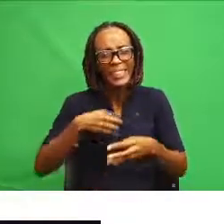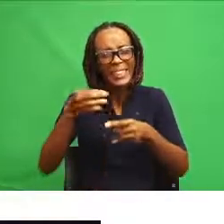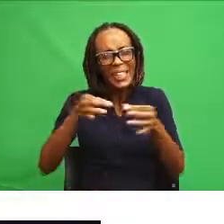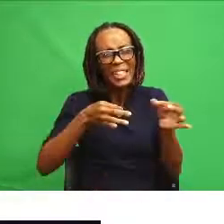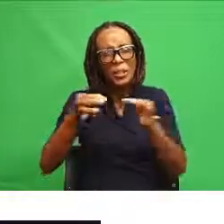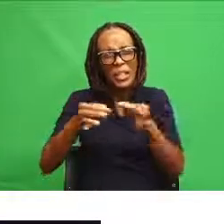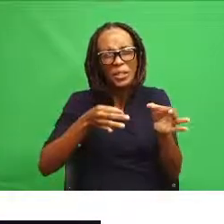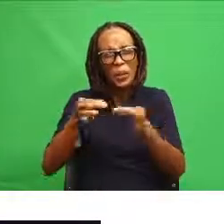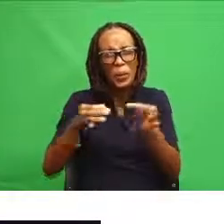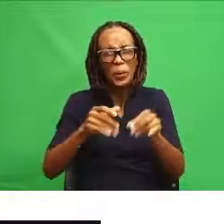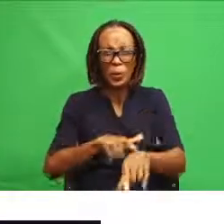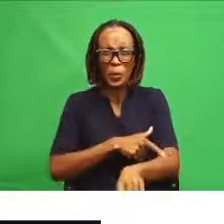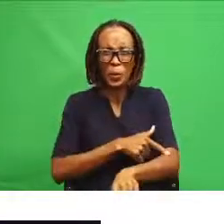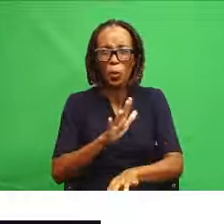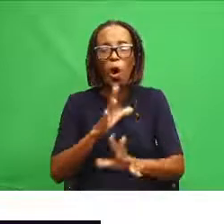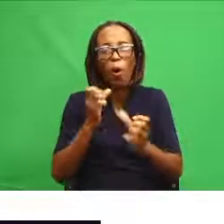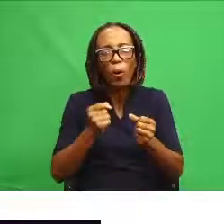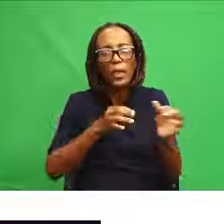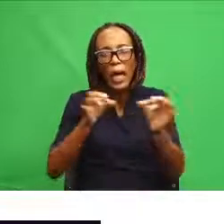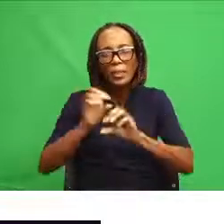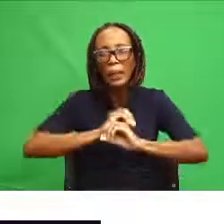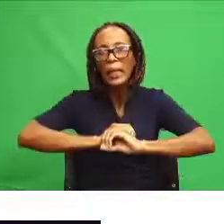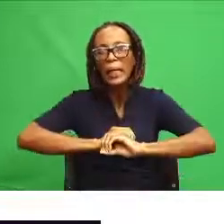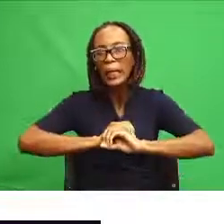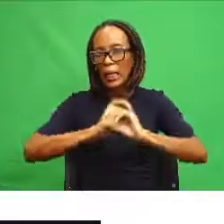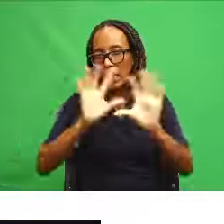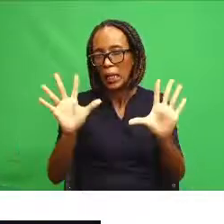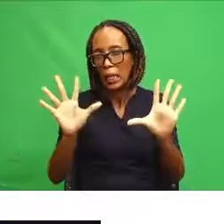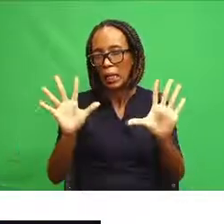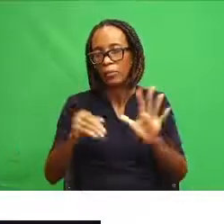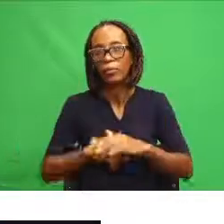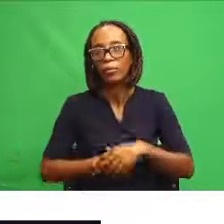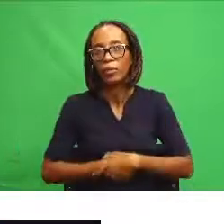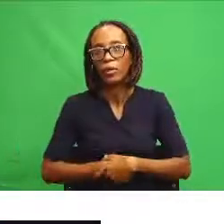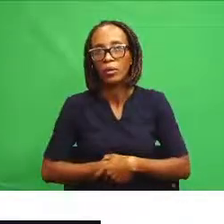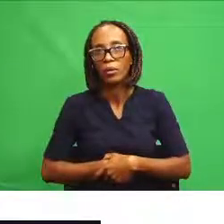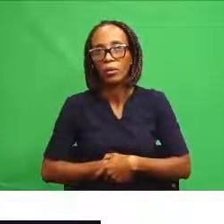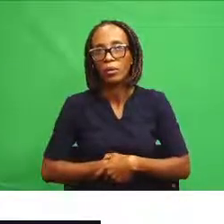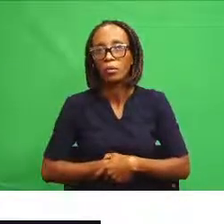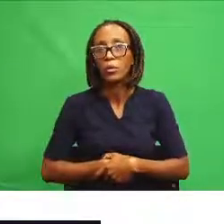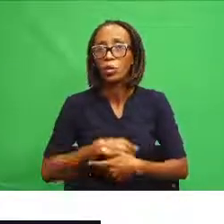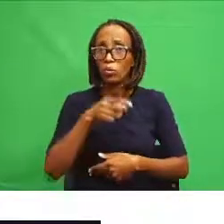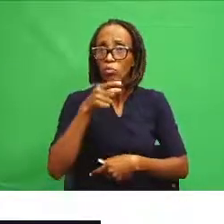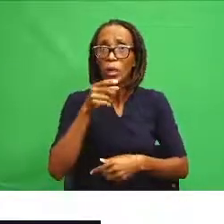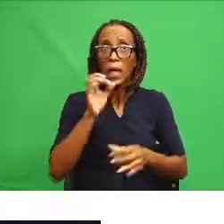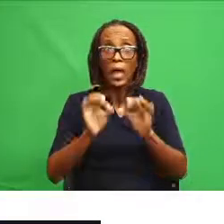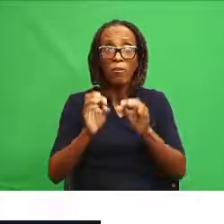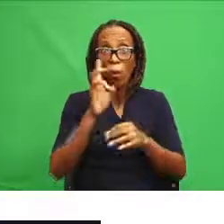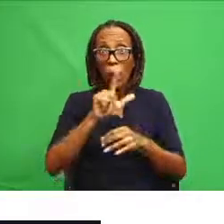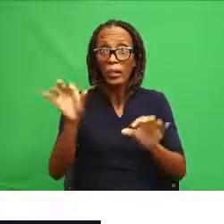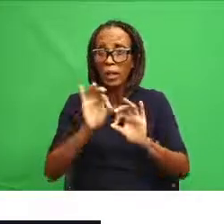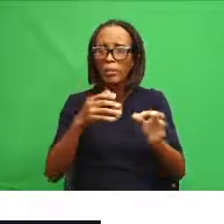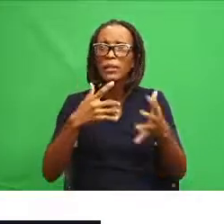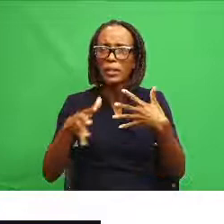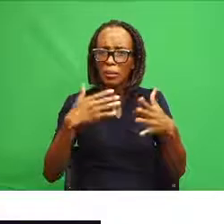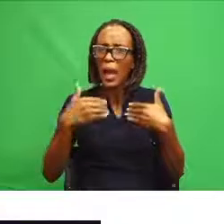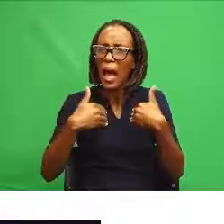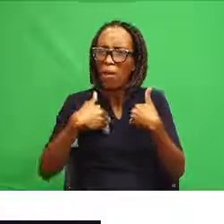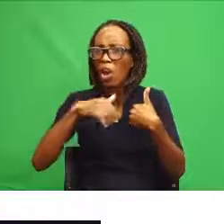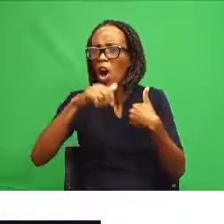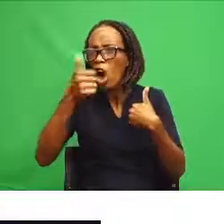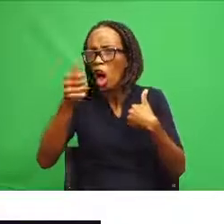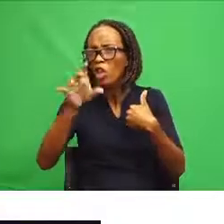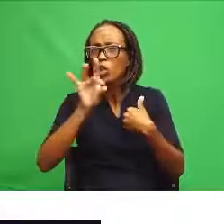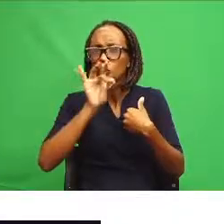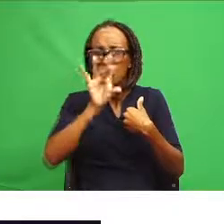want to keep some clarity in the presentation here by saying that there are options available, okay? It